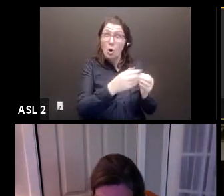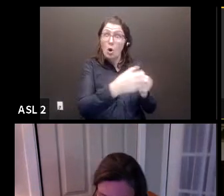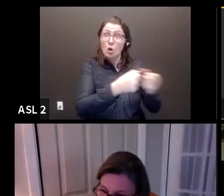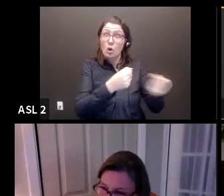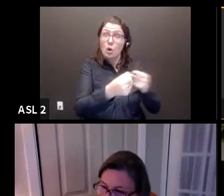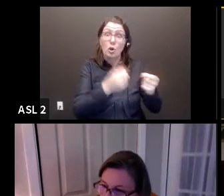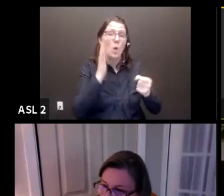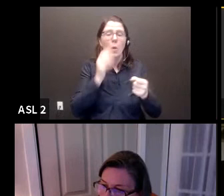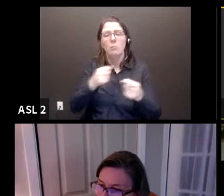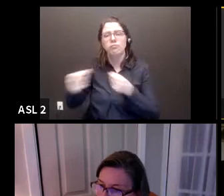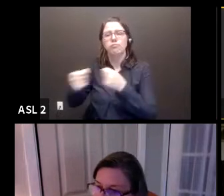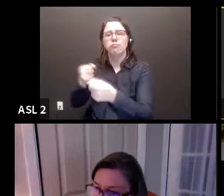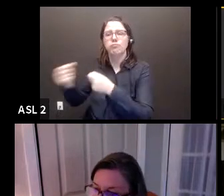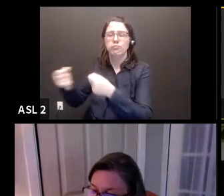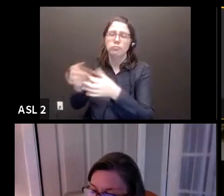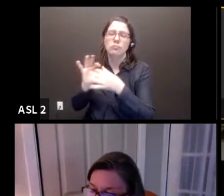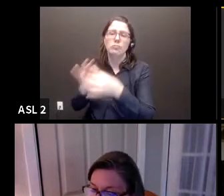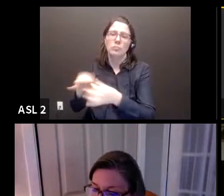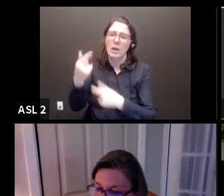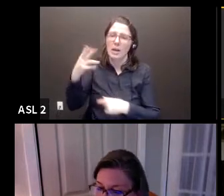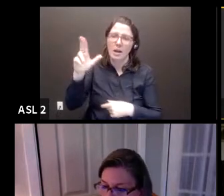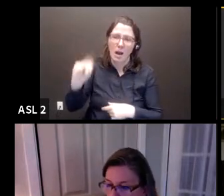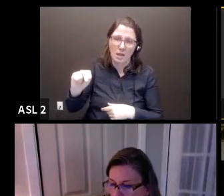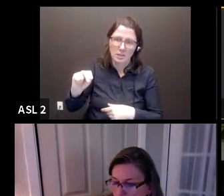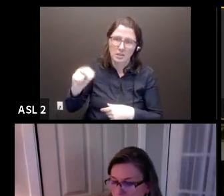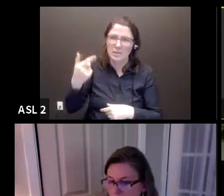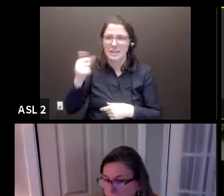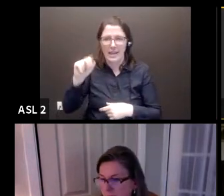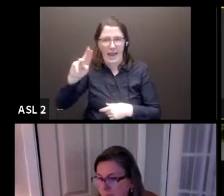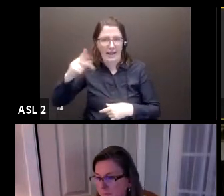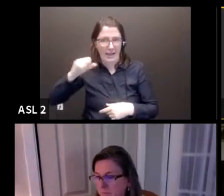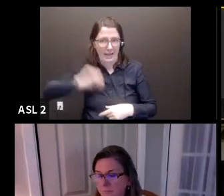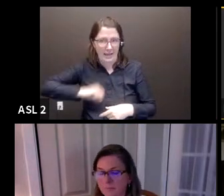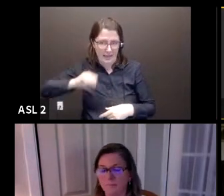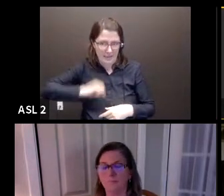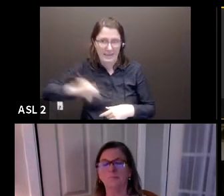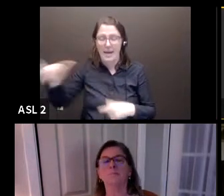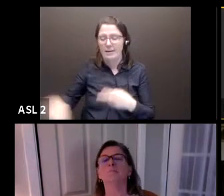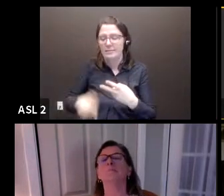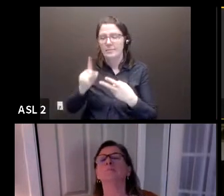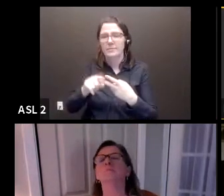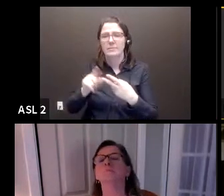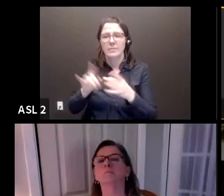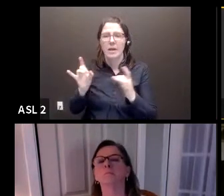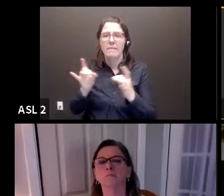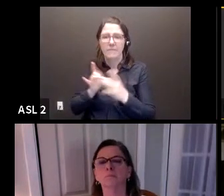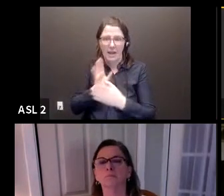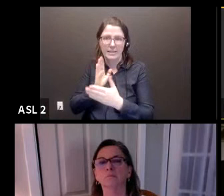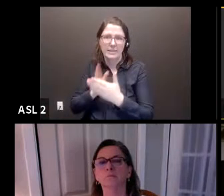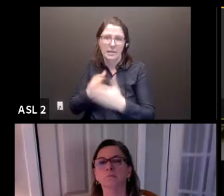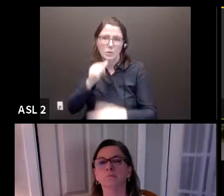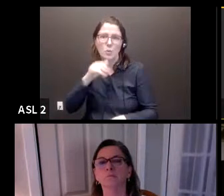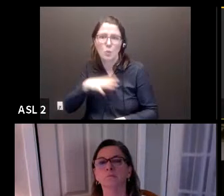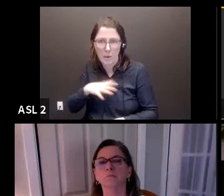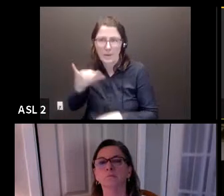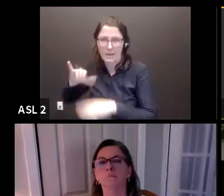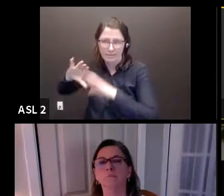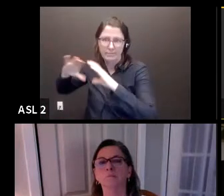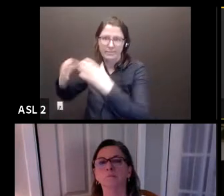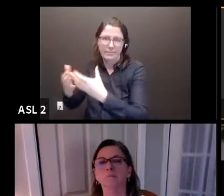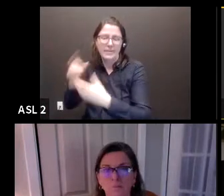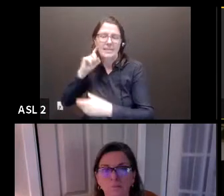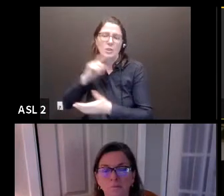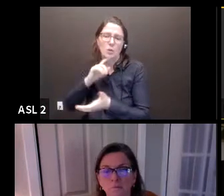units uh sexual assault partner assault and human trafficking but that is a number one concern we have a